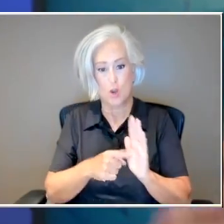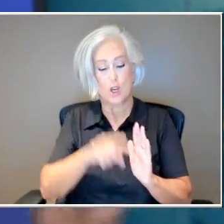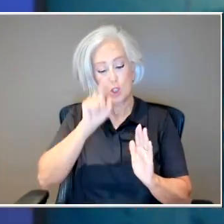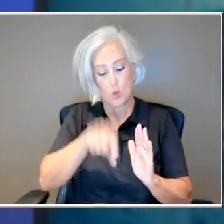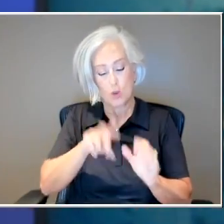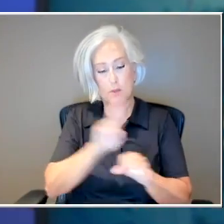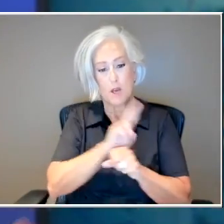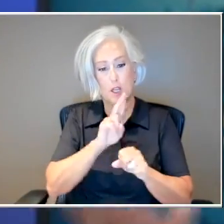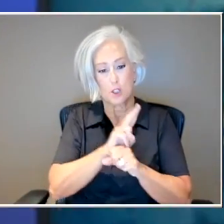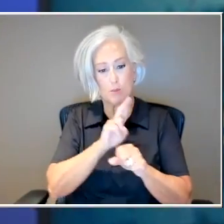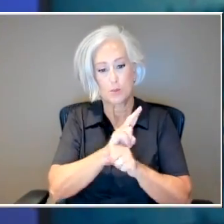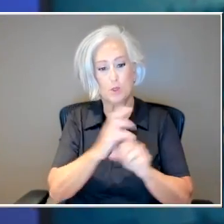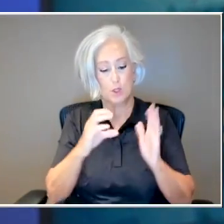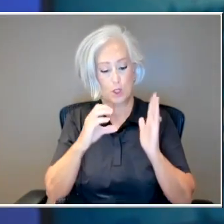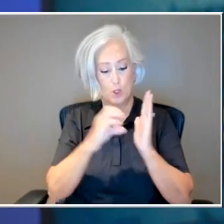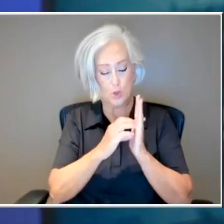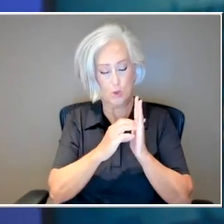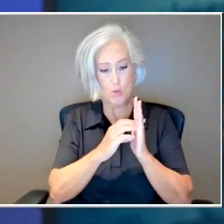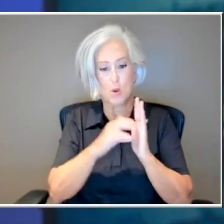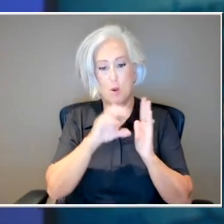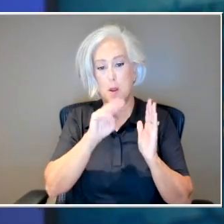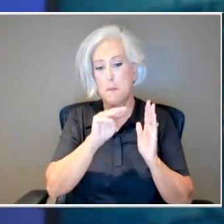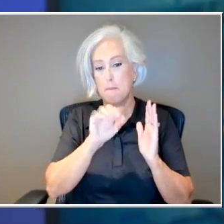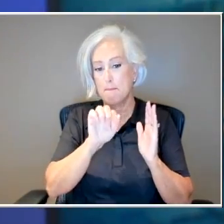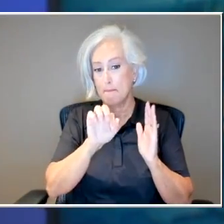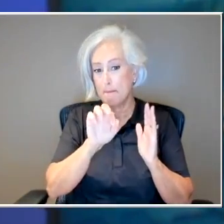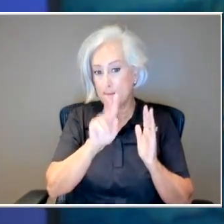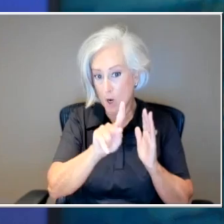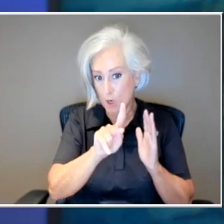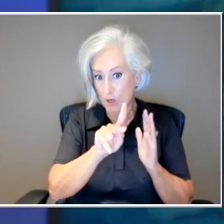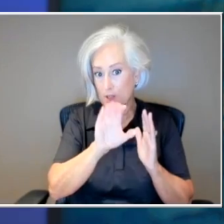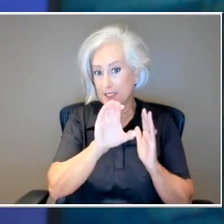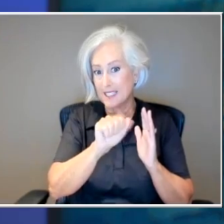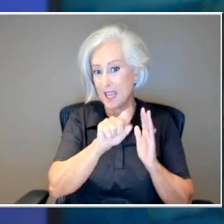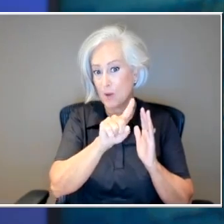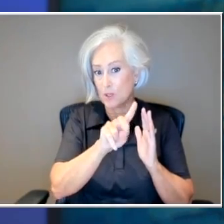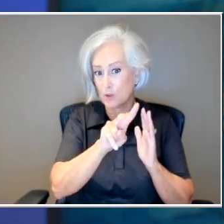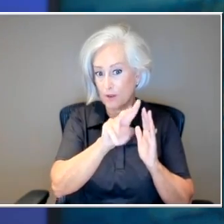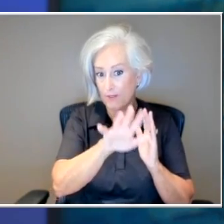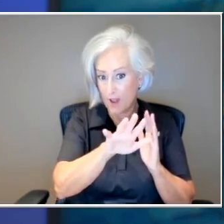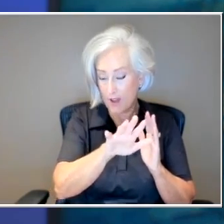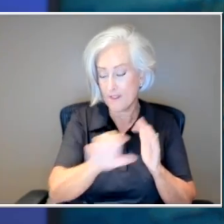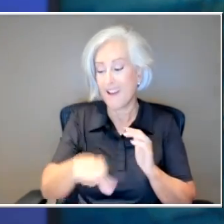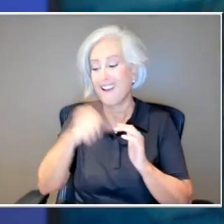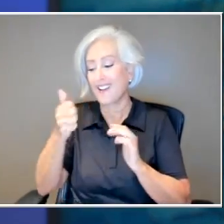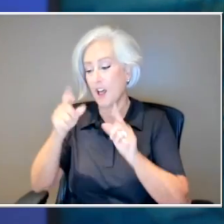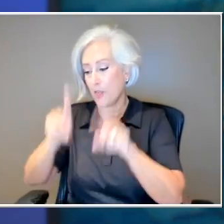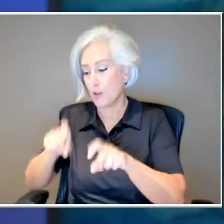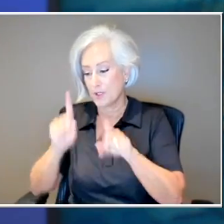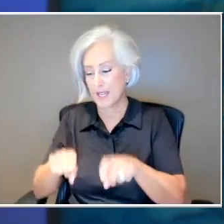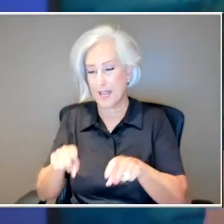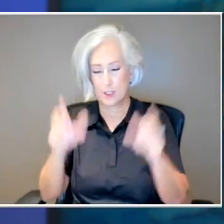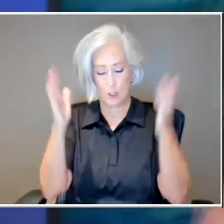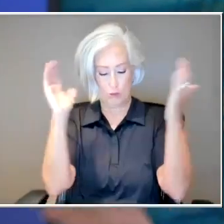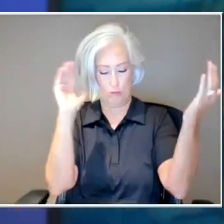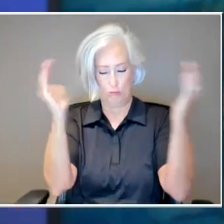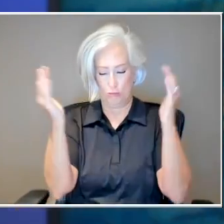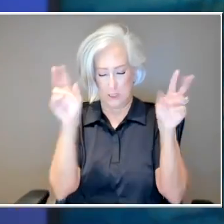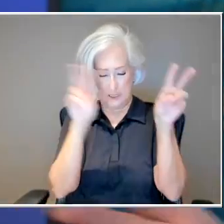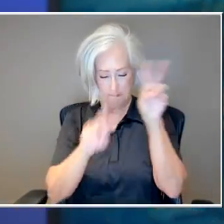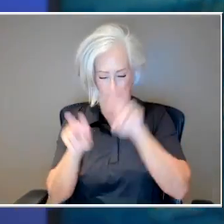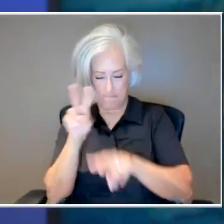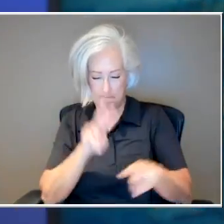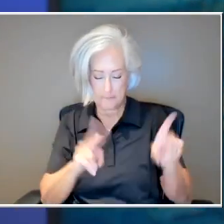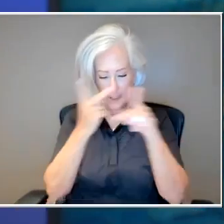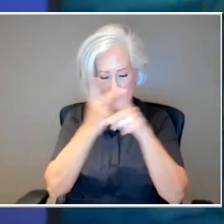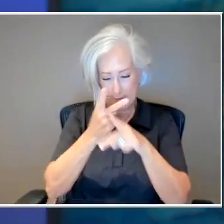imaging and exam to help us interpret what that means, what the significance of it is. And then if it's